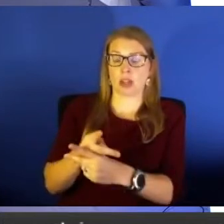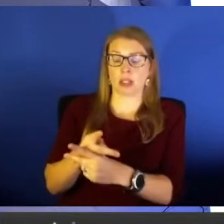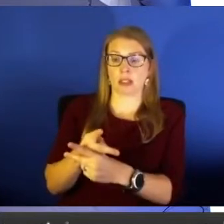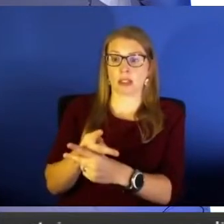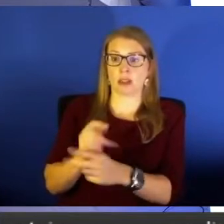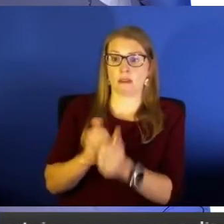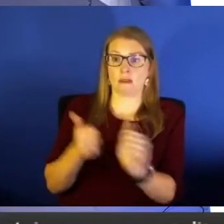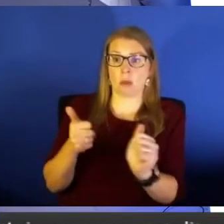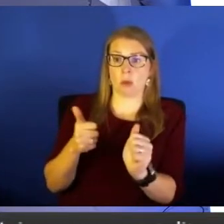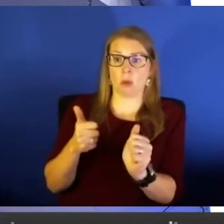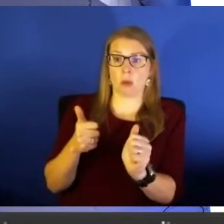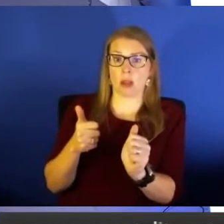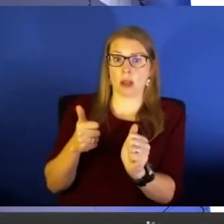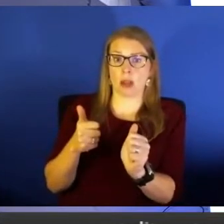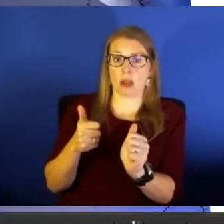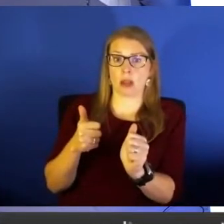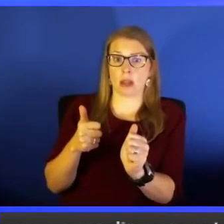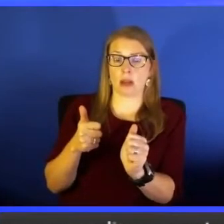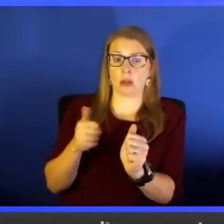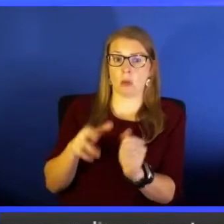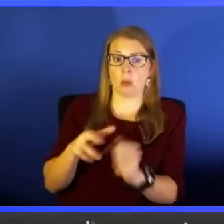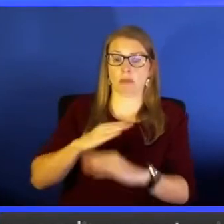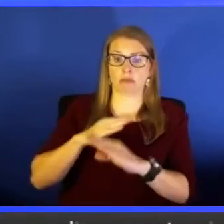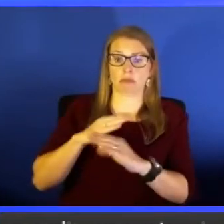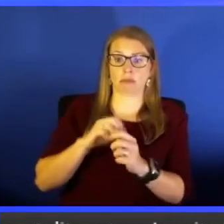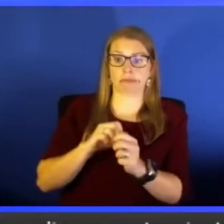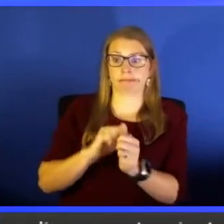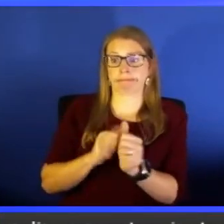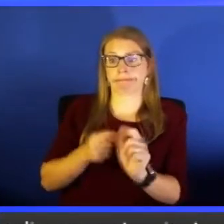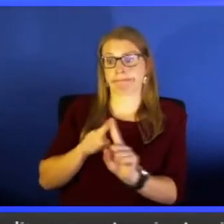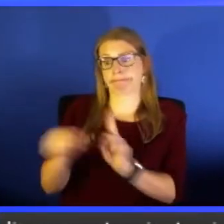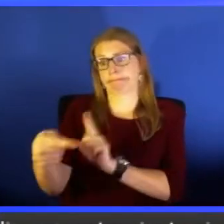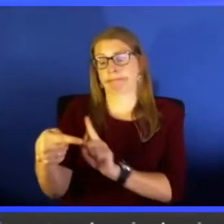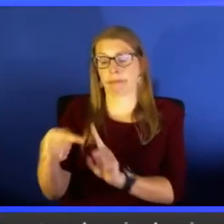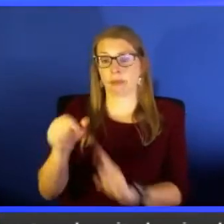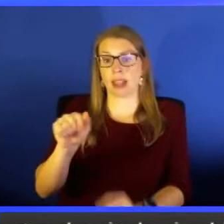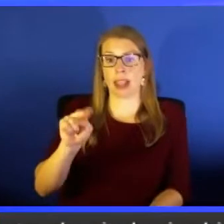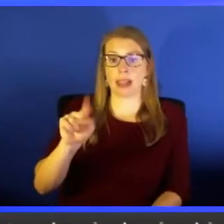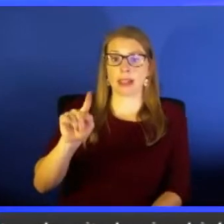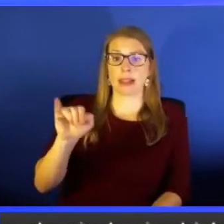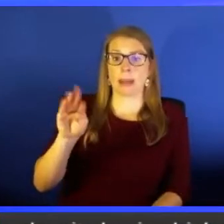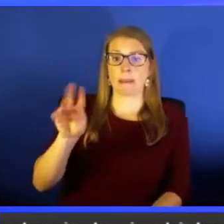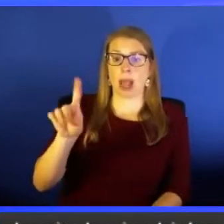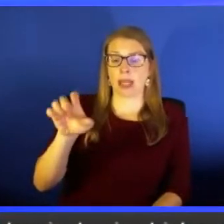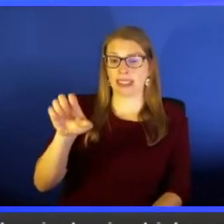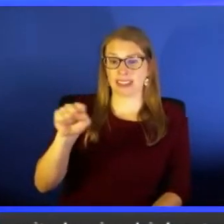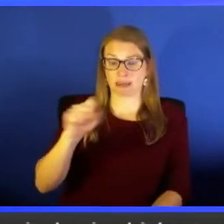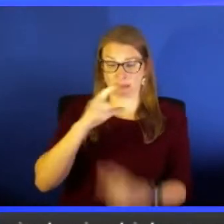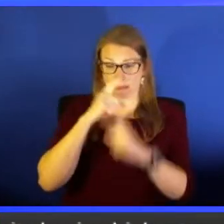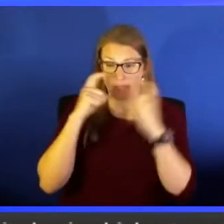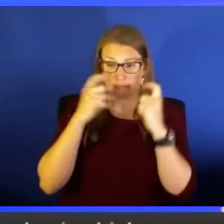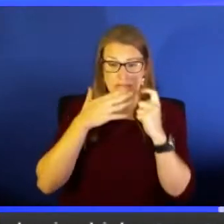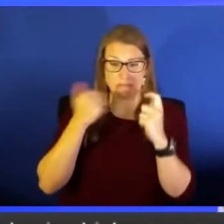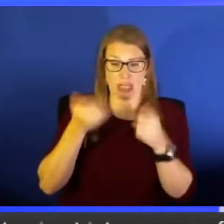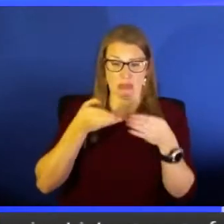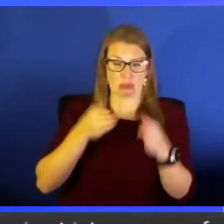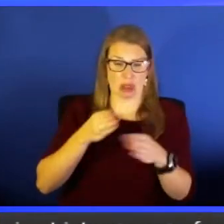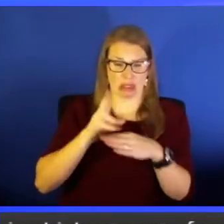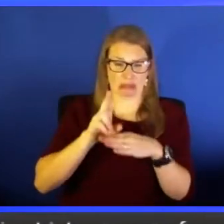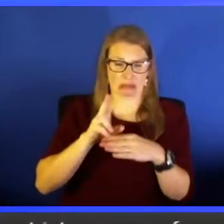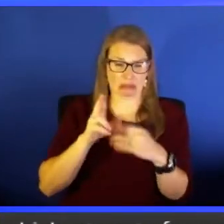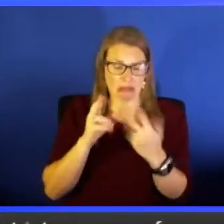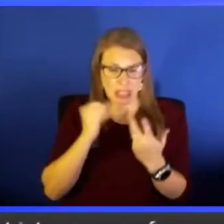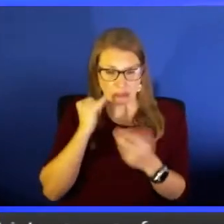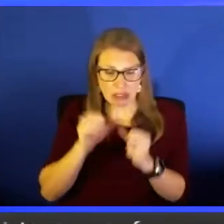prevent that altogether? Yeah, again, are there best ways? We know that there's a multitude of factors